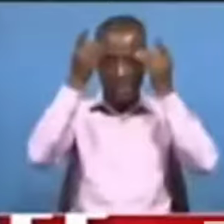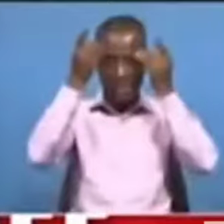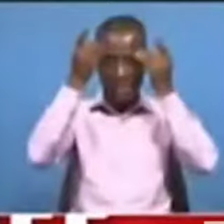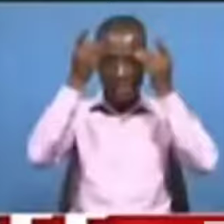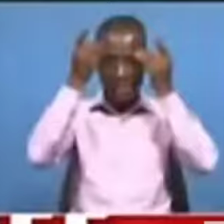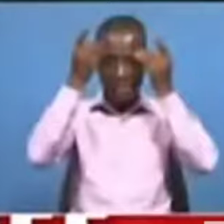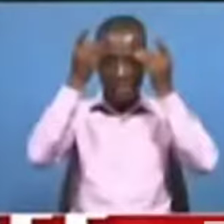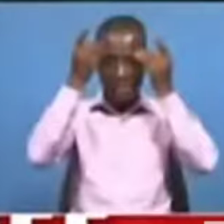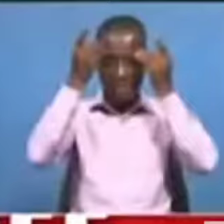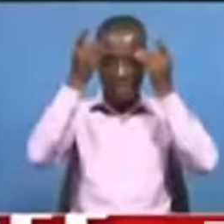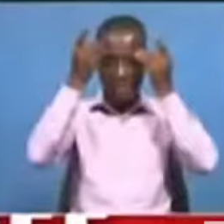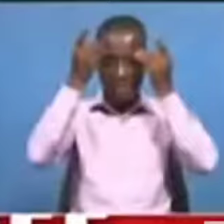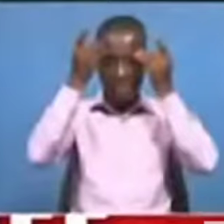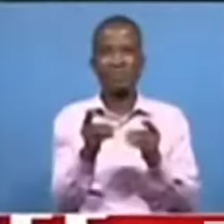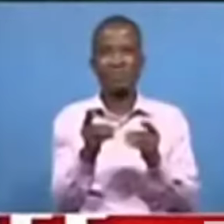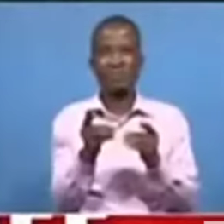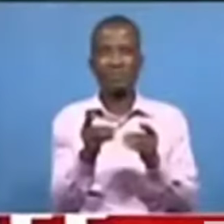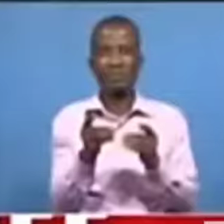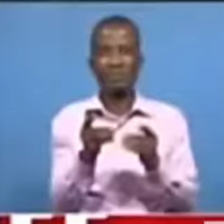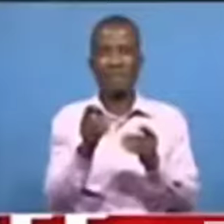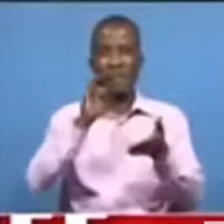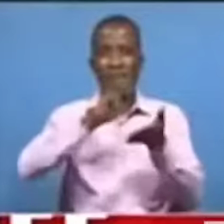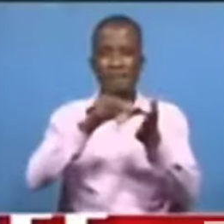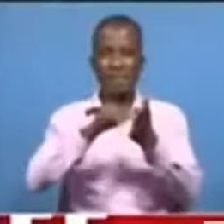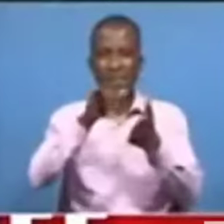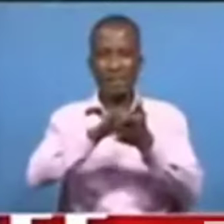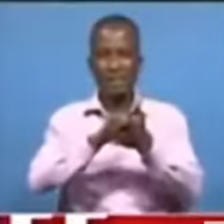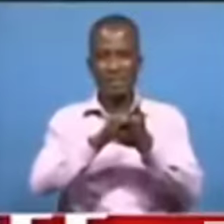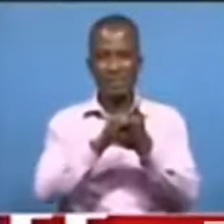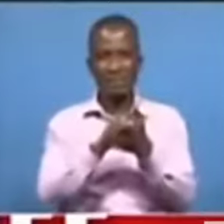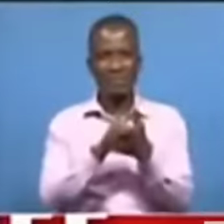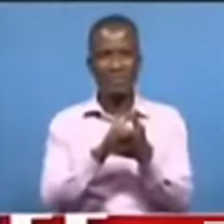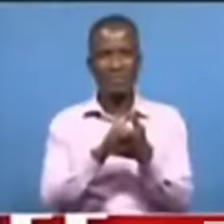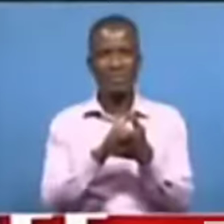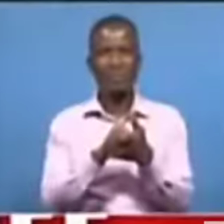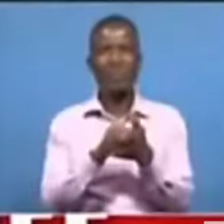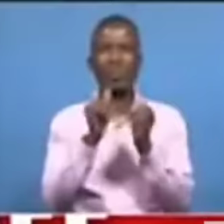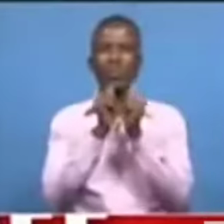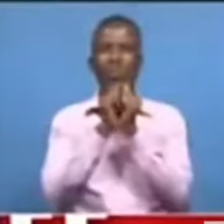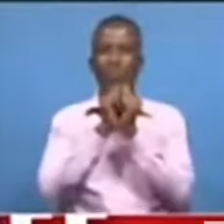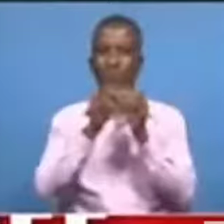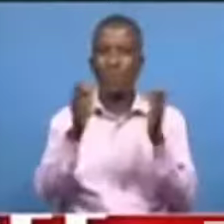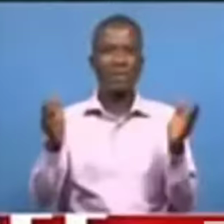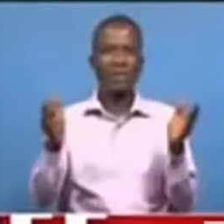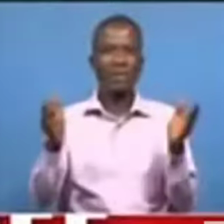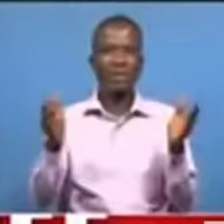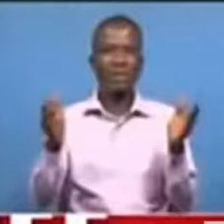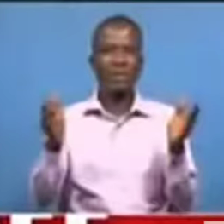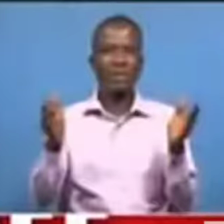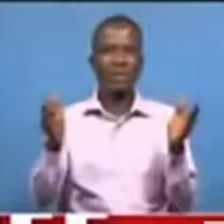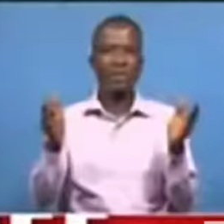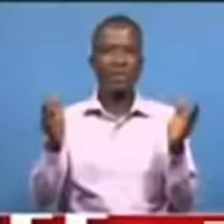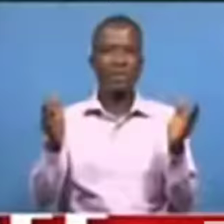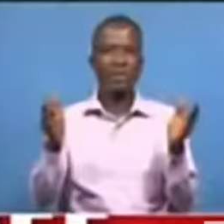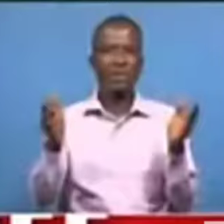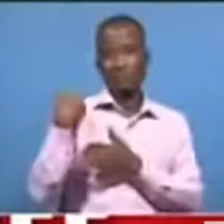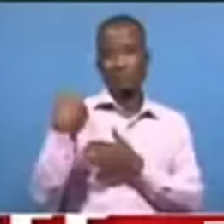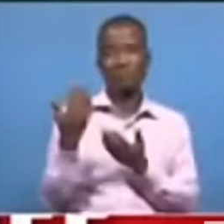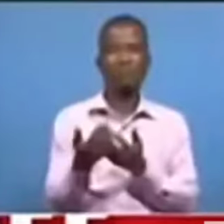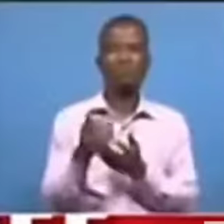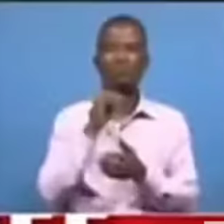per incuriam. Per incuriam basically meaning that it was without recourse, or it did